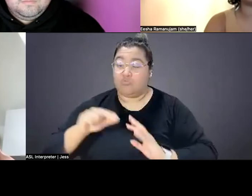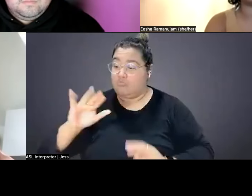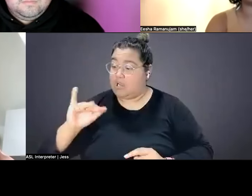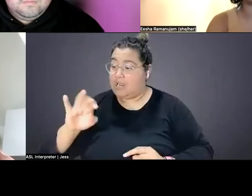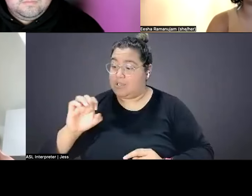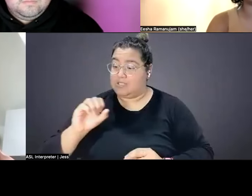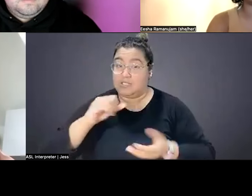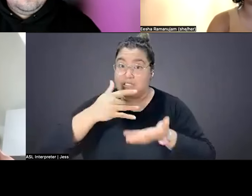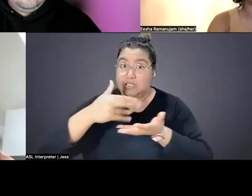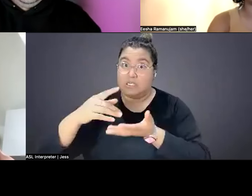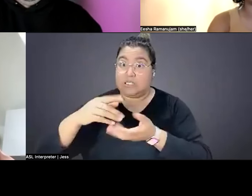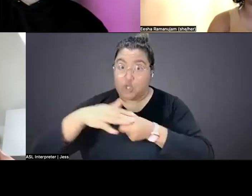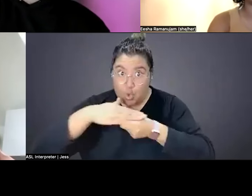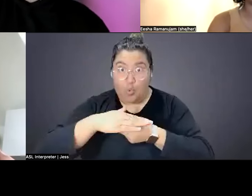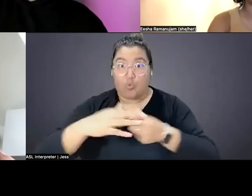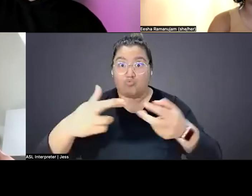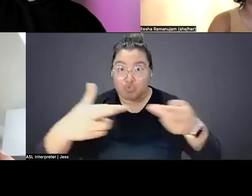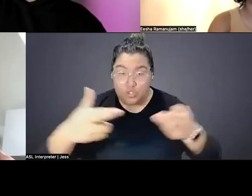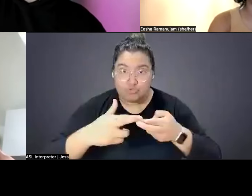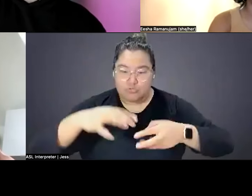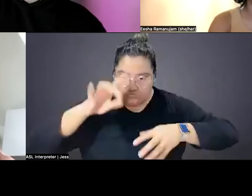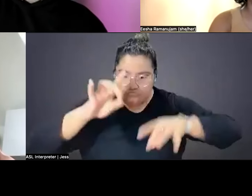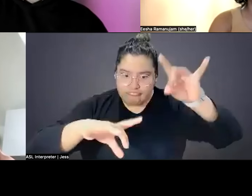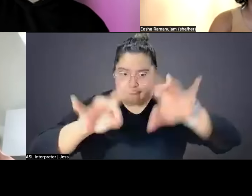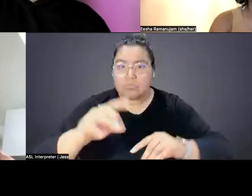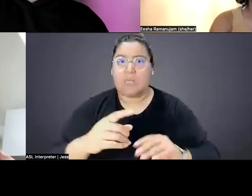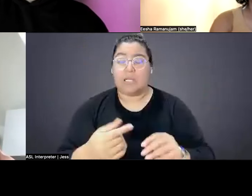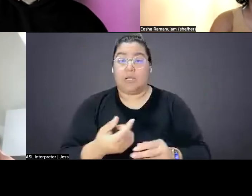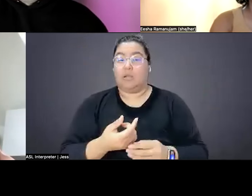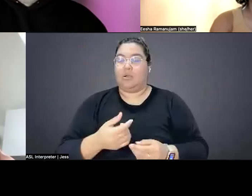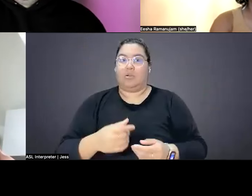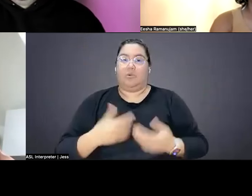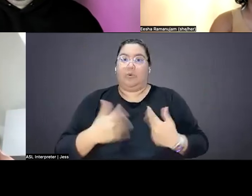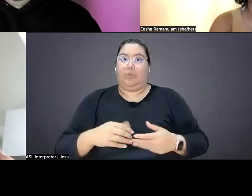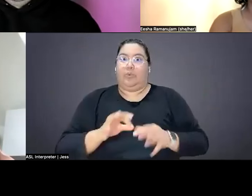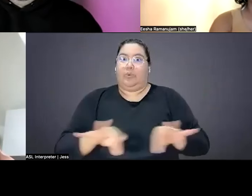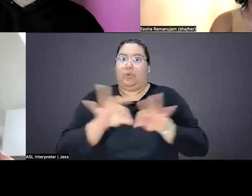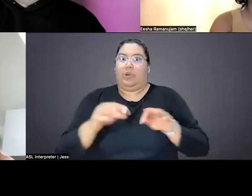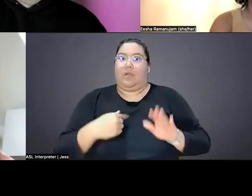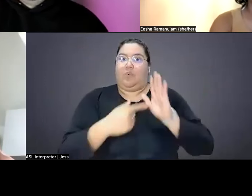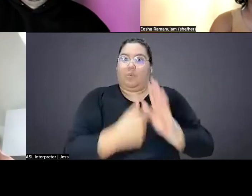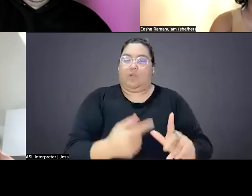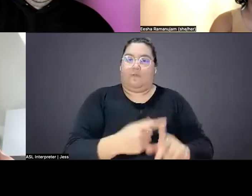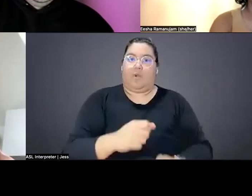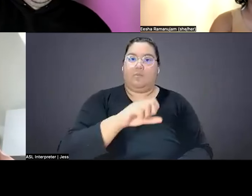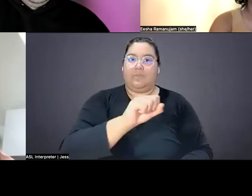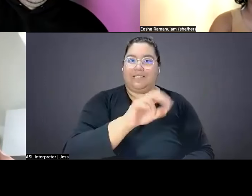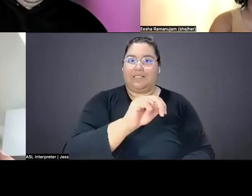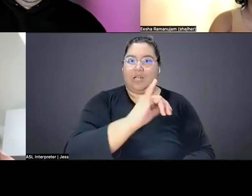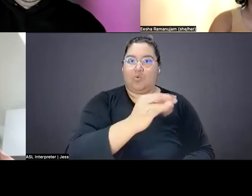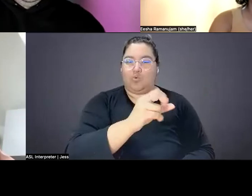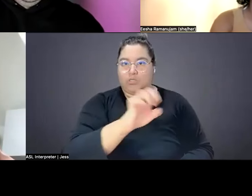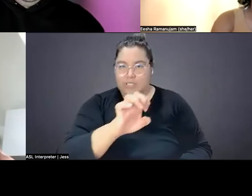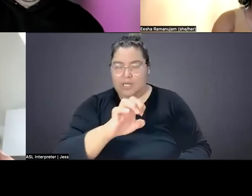regional. And it means a lot to have representation from San Jose, California, and Minneapolis, which I feel like Minneapolis has